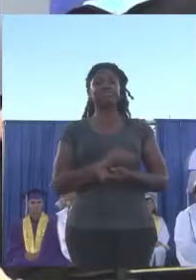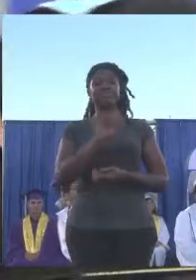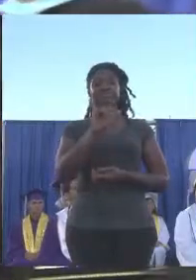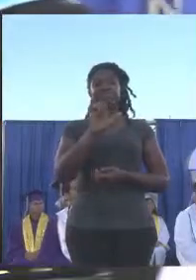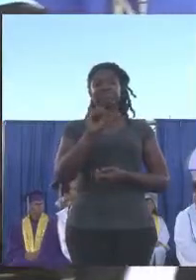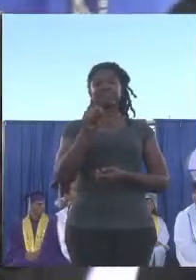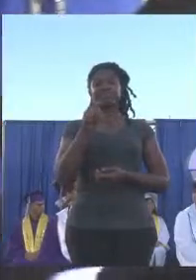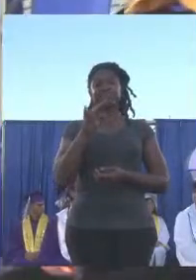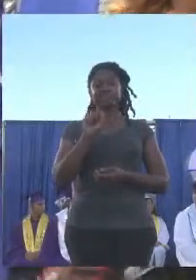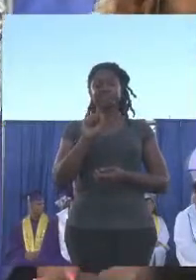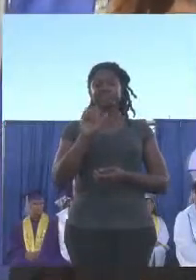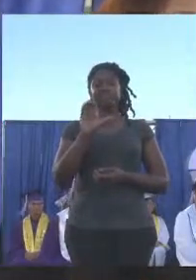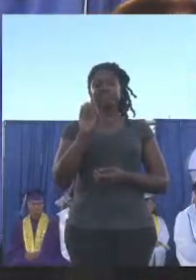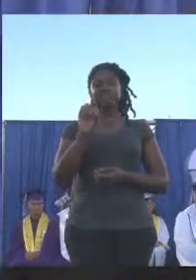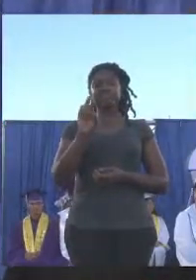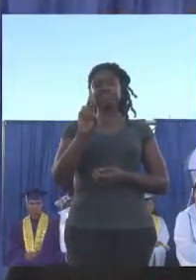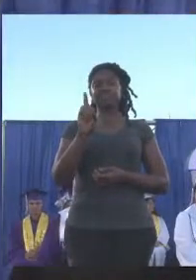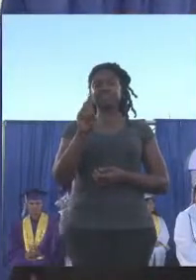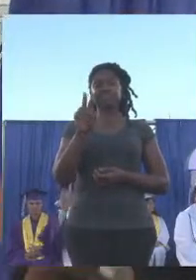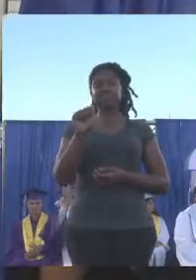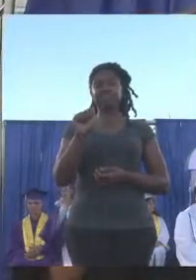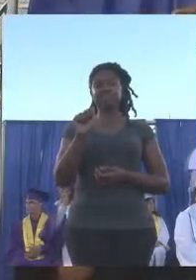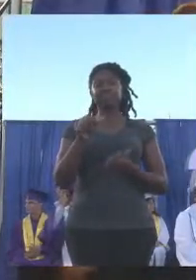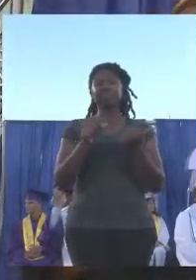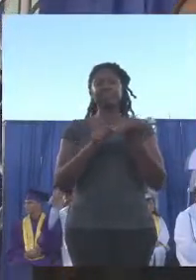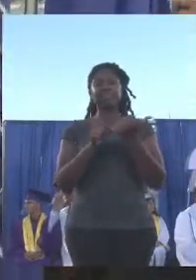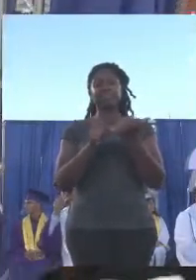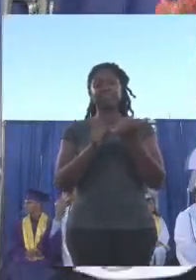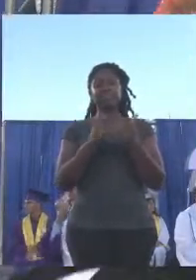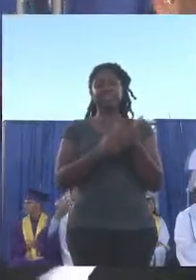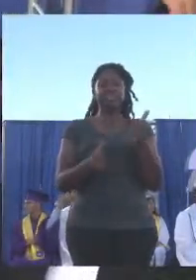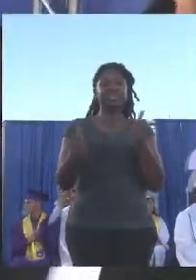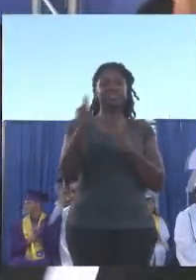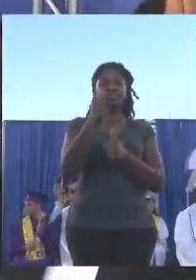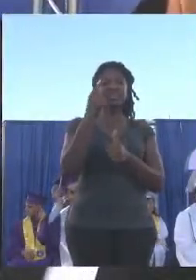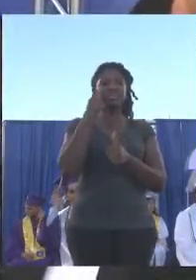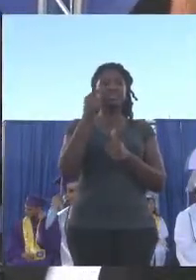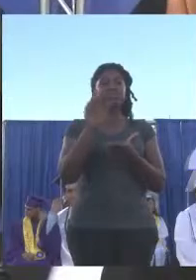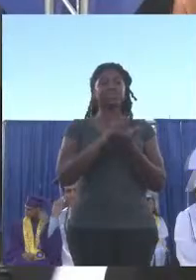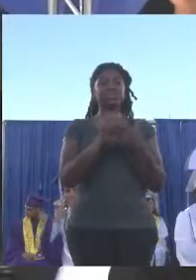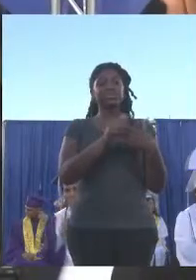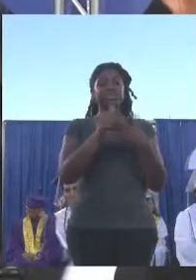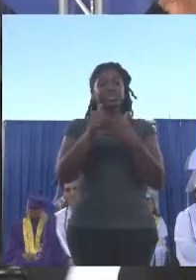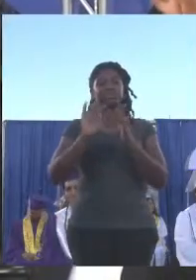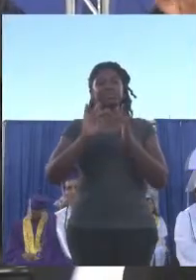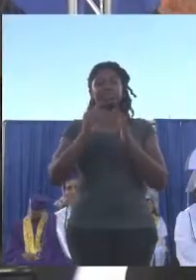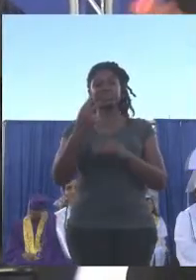Yesenia Cordova, Assistant Superintendent, School Leadership, Network 2.